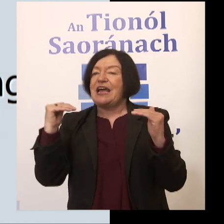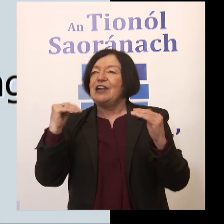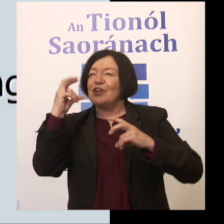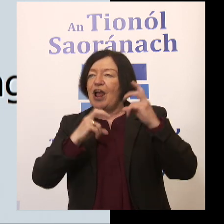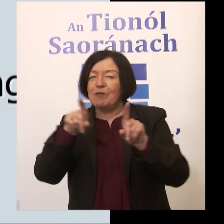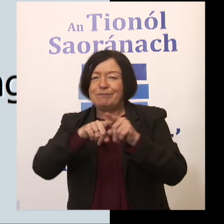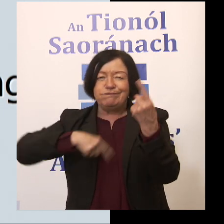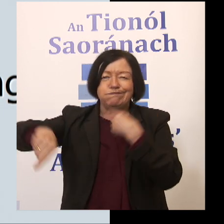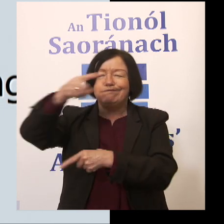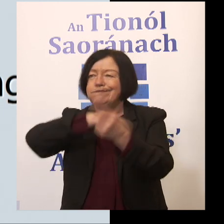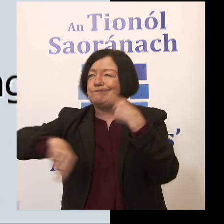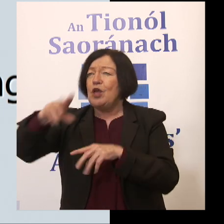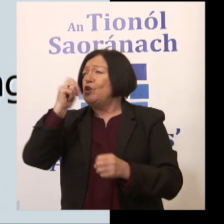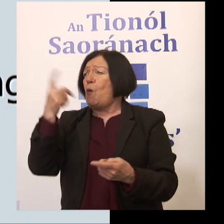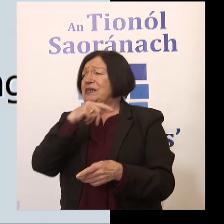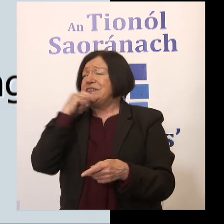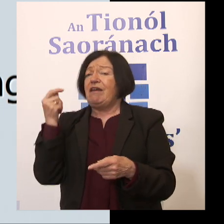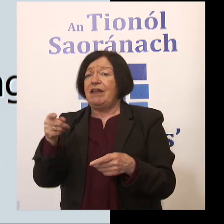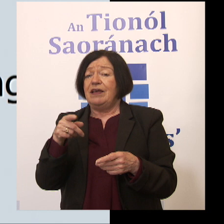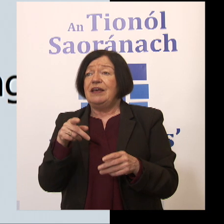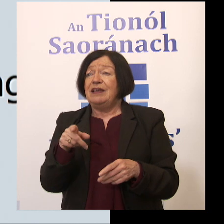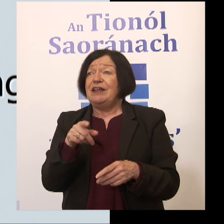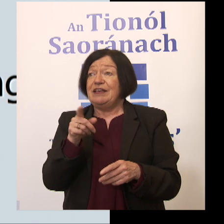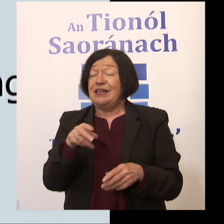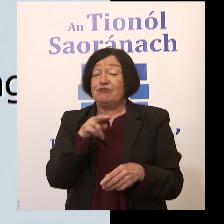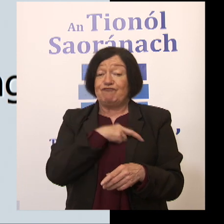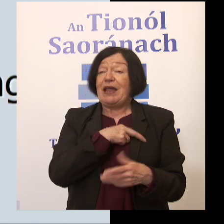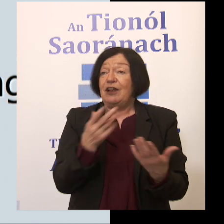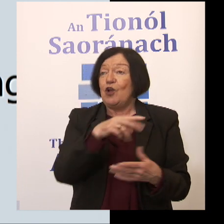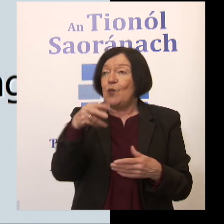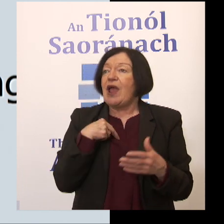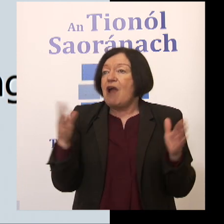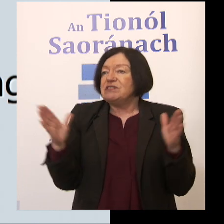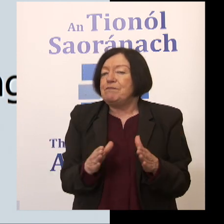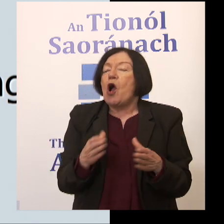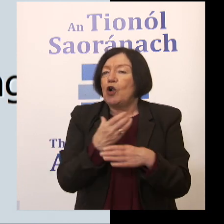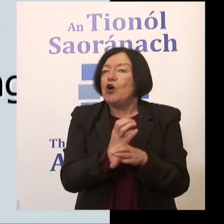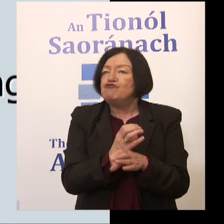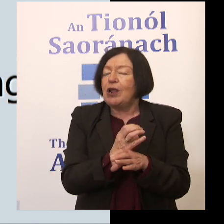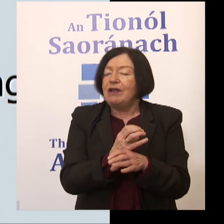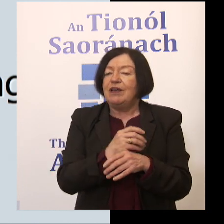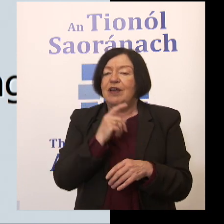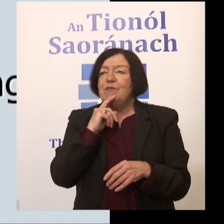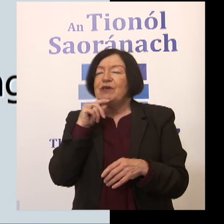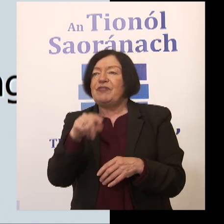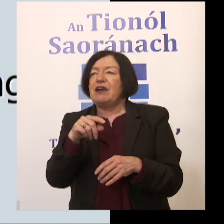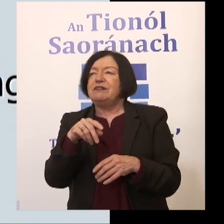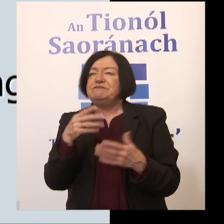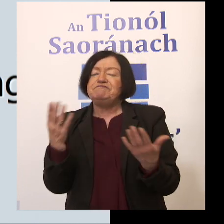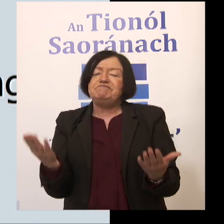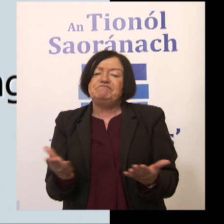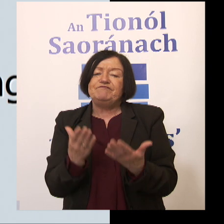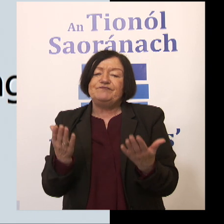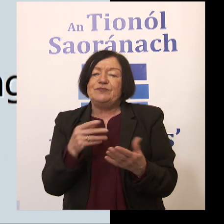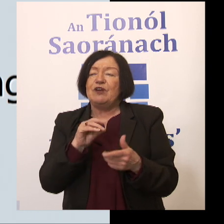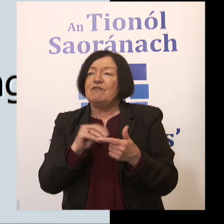argument. I mean, nobody can argue that, it is a factual thing that, we are a small country, but whether that's a reason for